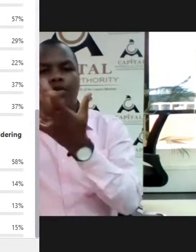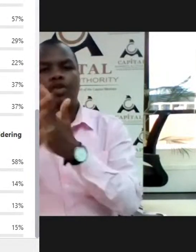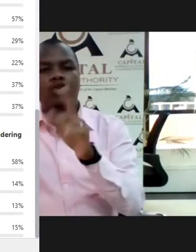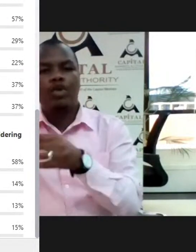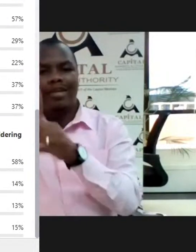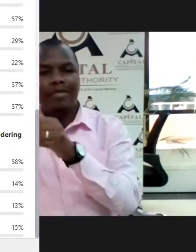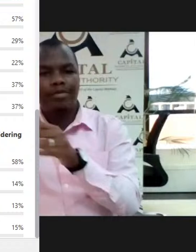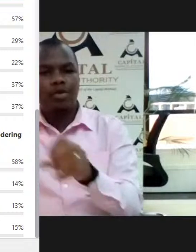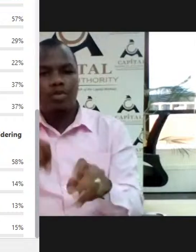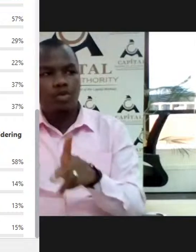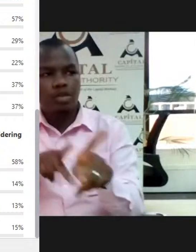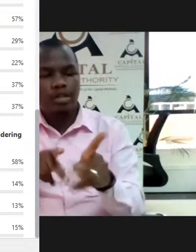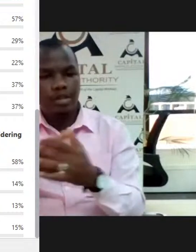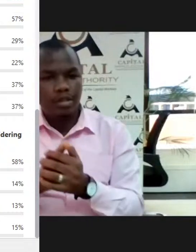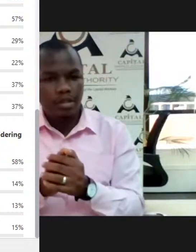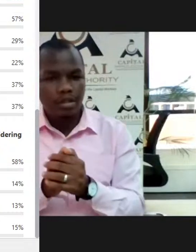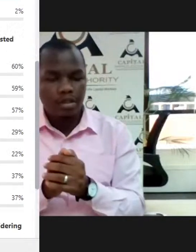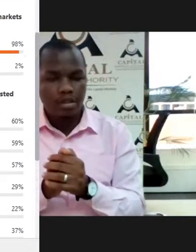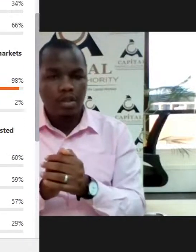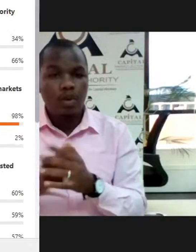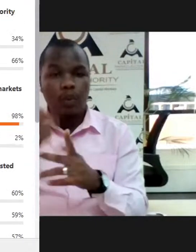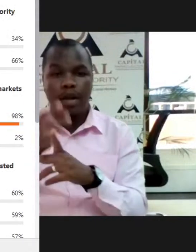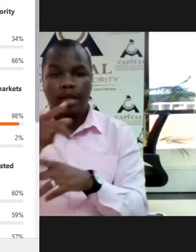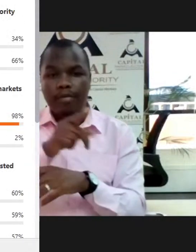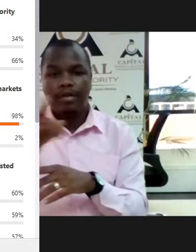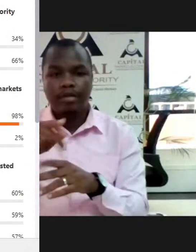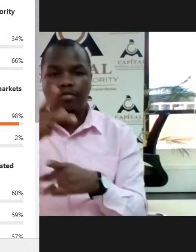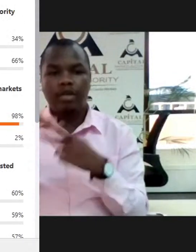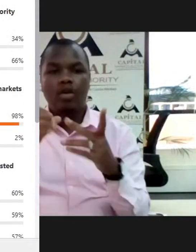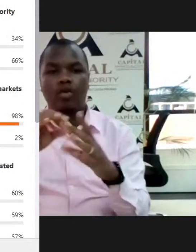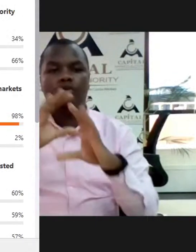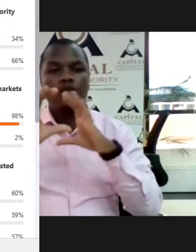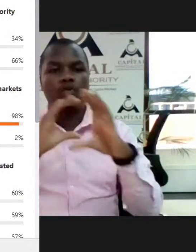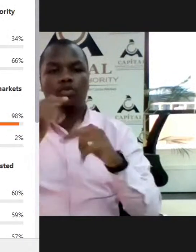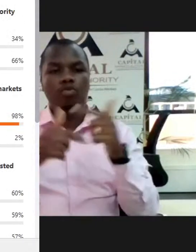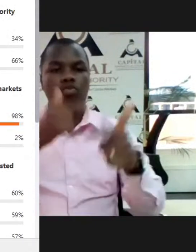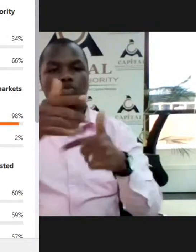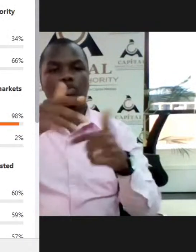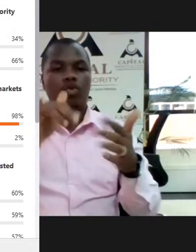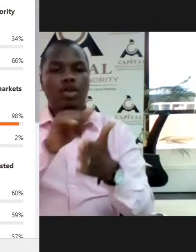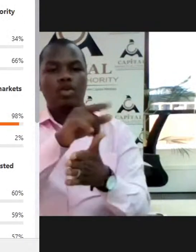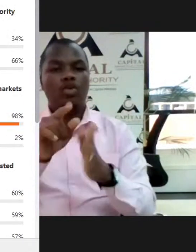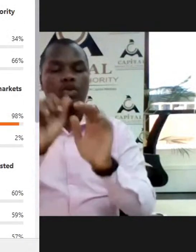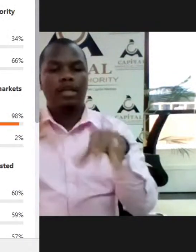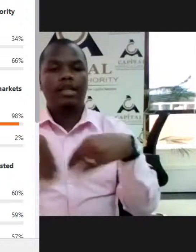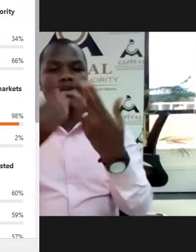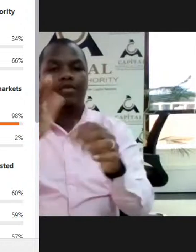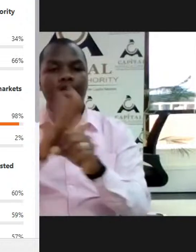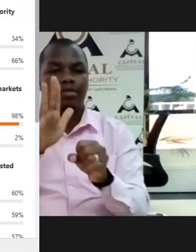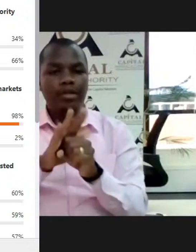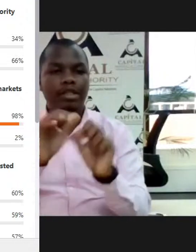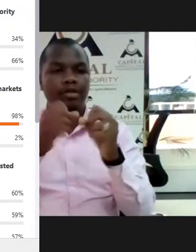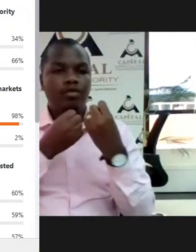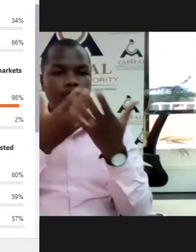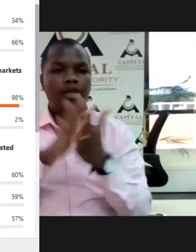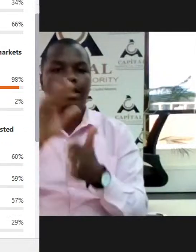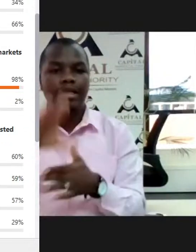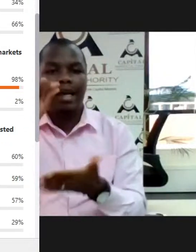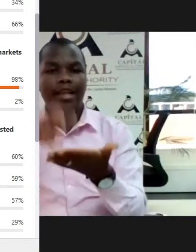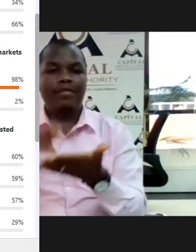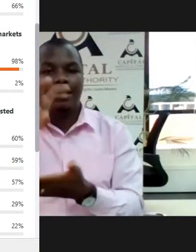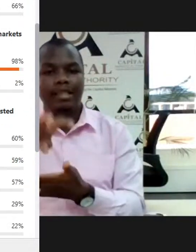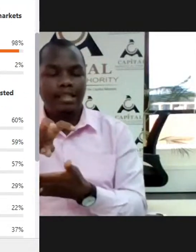opportunities. We'll keep this kind of conversations going so that we give you as much information. Take advantage of the